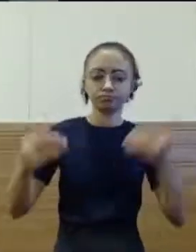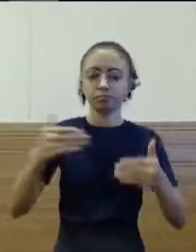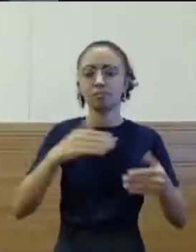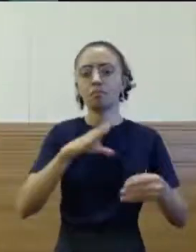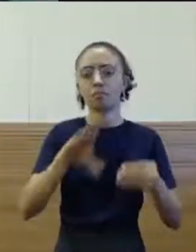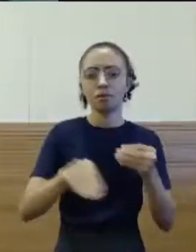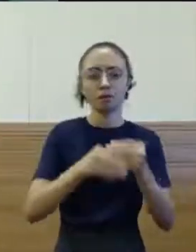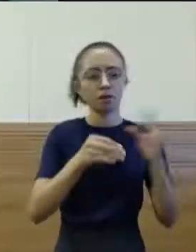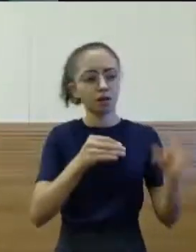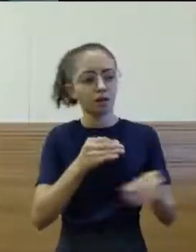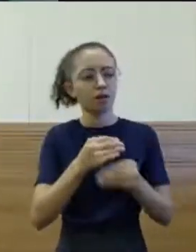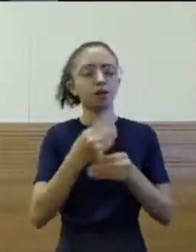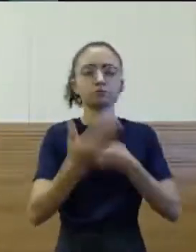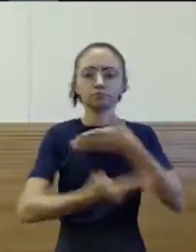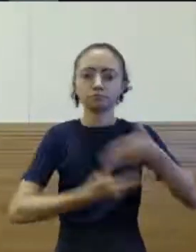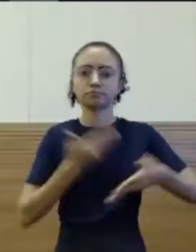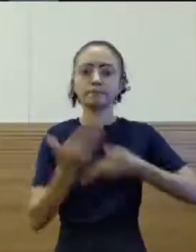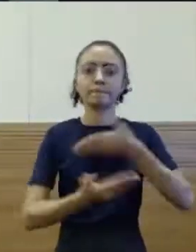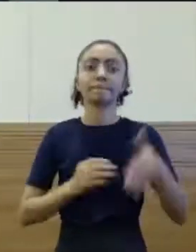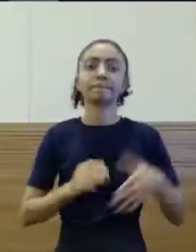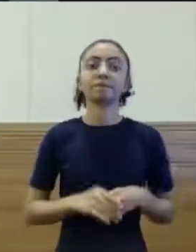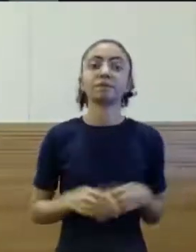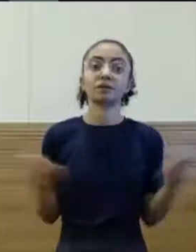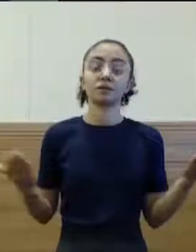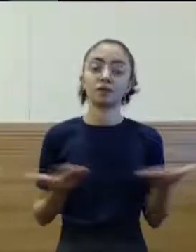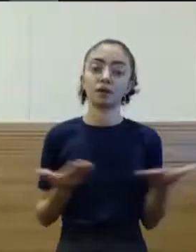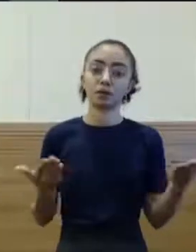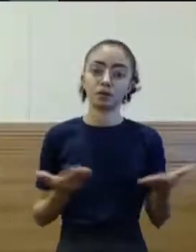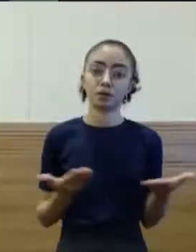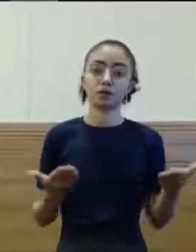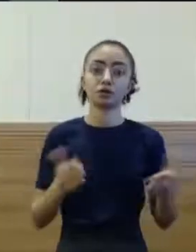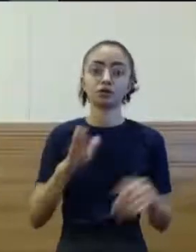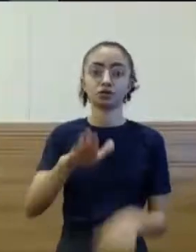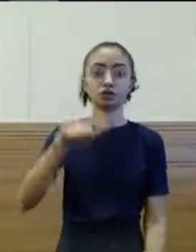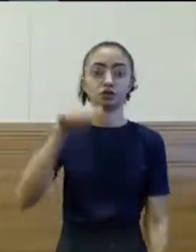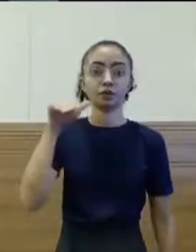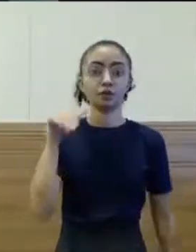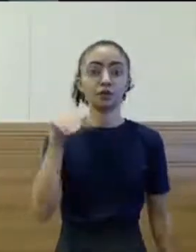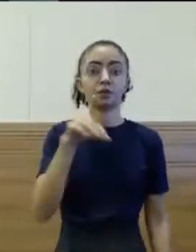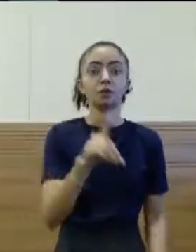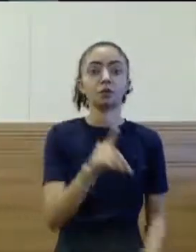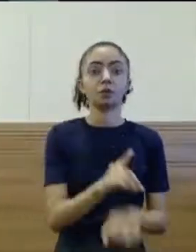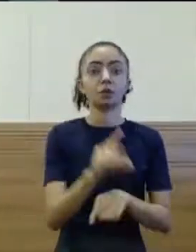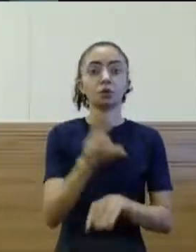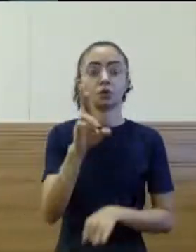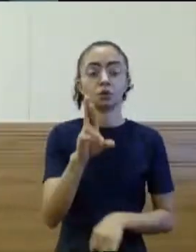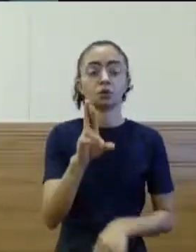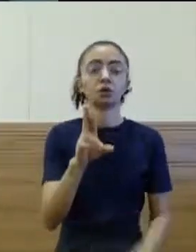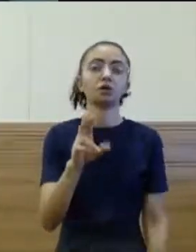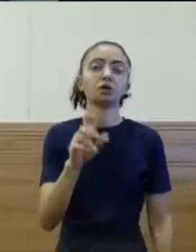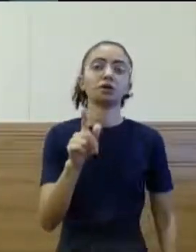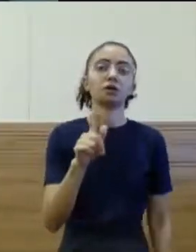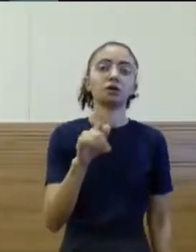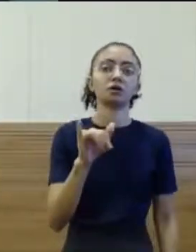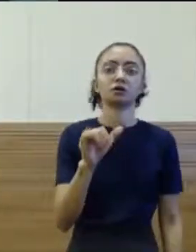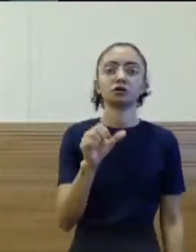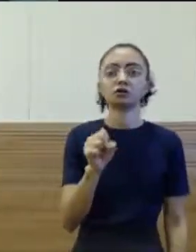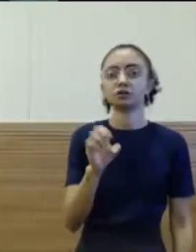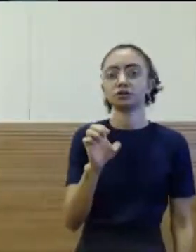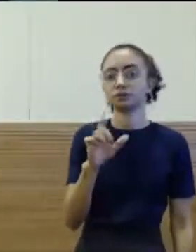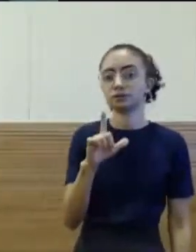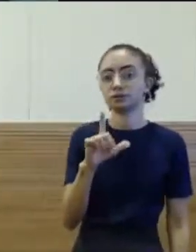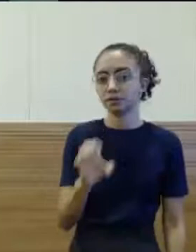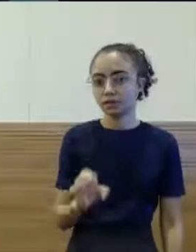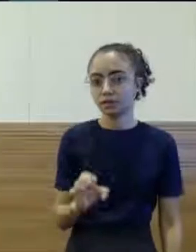of our seminar. Now, to lead the debate in the seminar, we'd like to invite Dr. Gisele Bortolini,